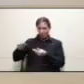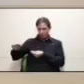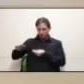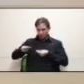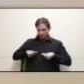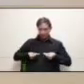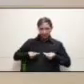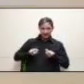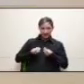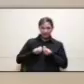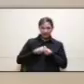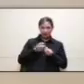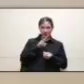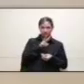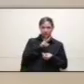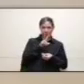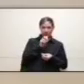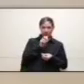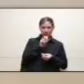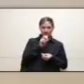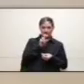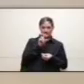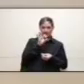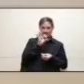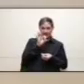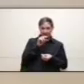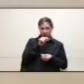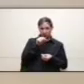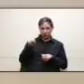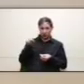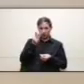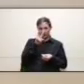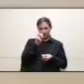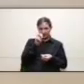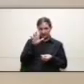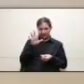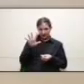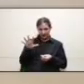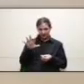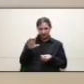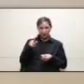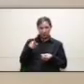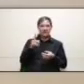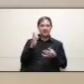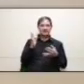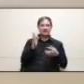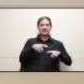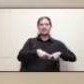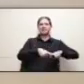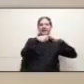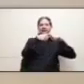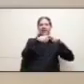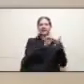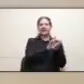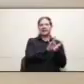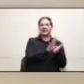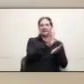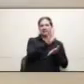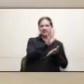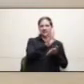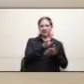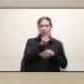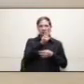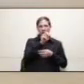2002, 2003 to 2005 manager of corporate service Twaing suspended and dismissed. 2010